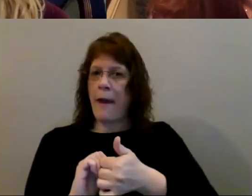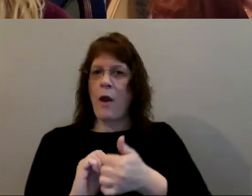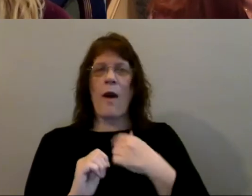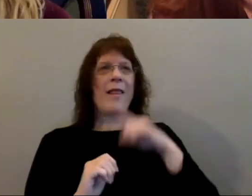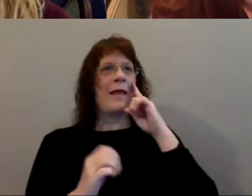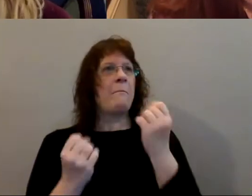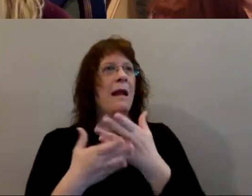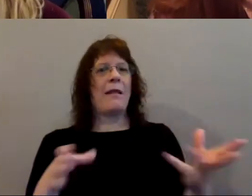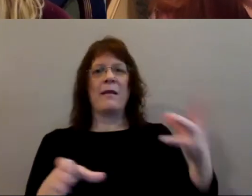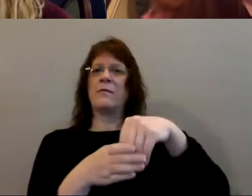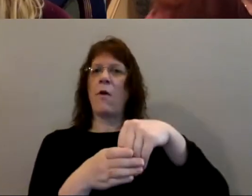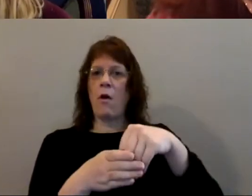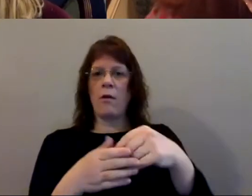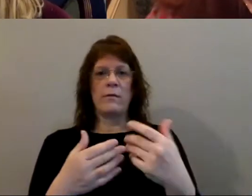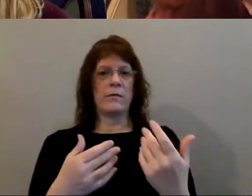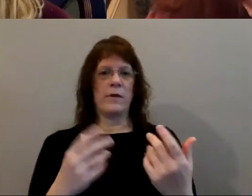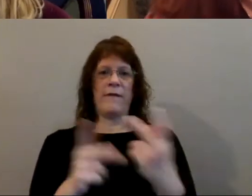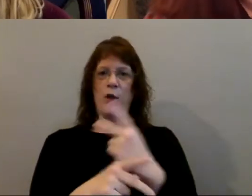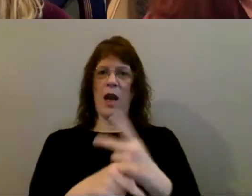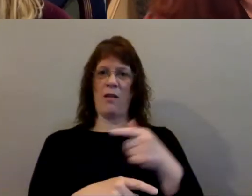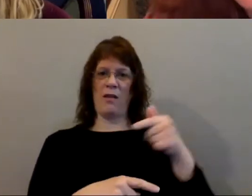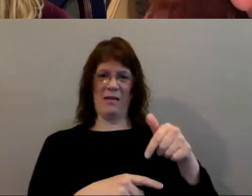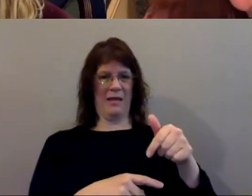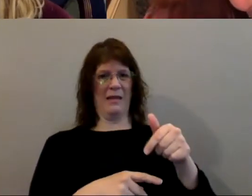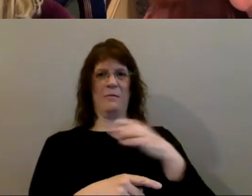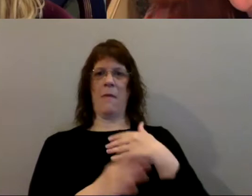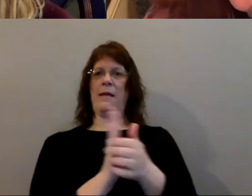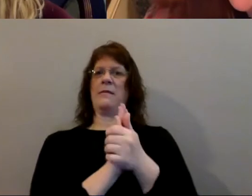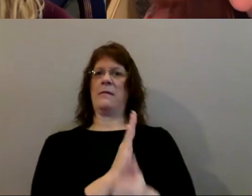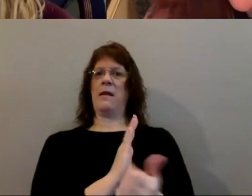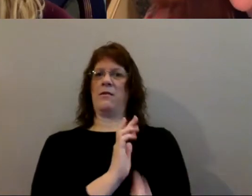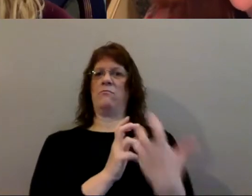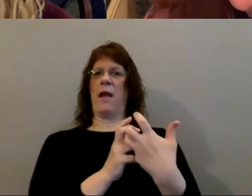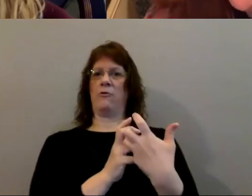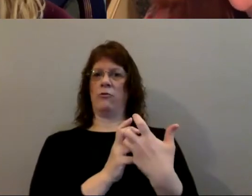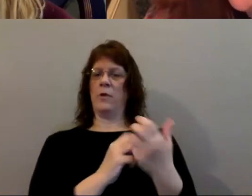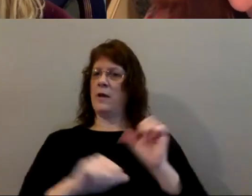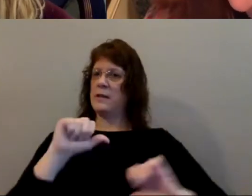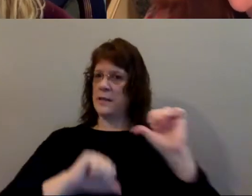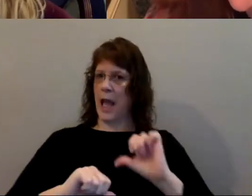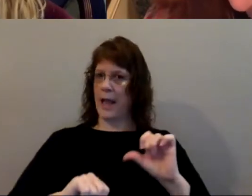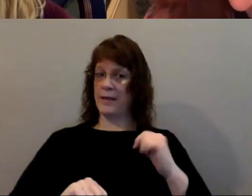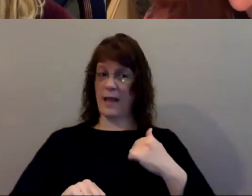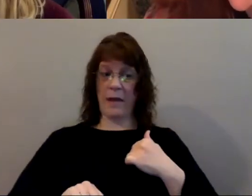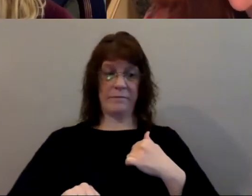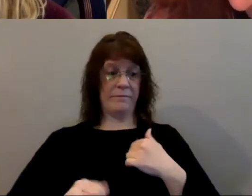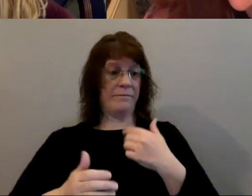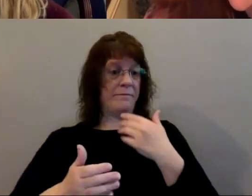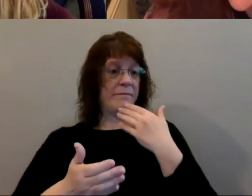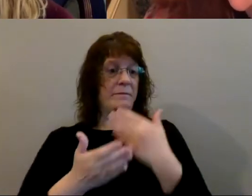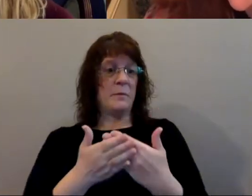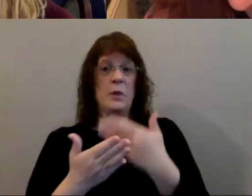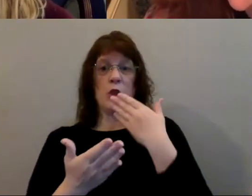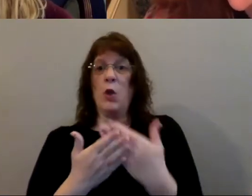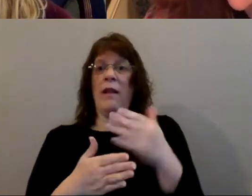just finding that this was my skill set. So science is just apparently what I'm good at somehow.